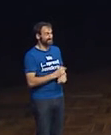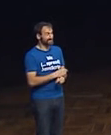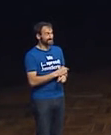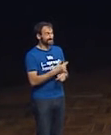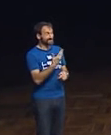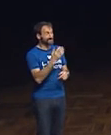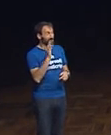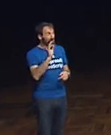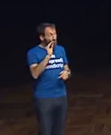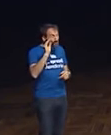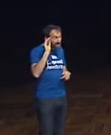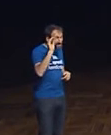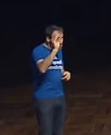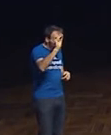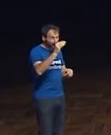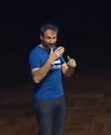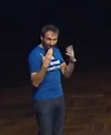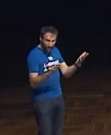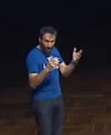And their answer is, yes.